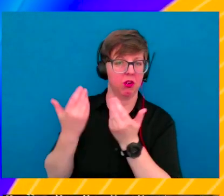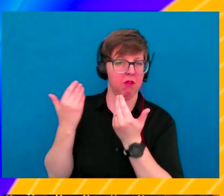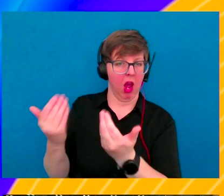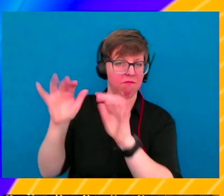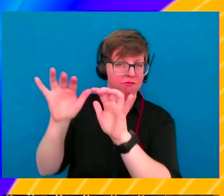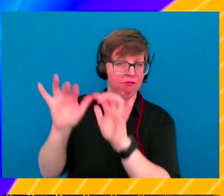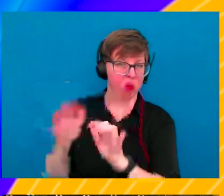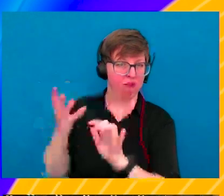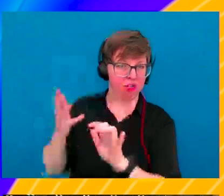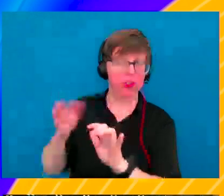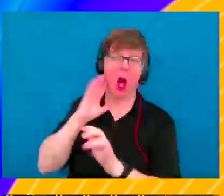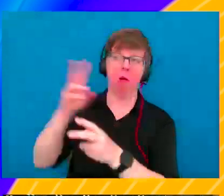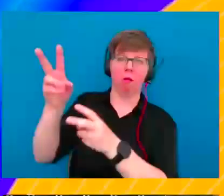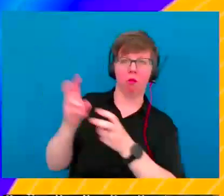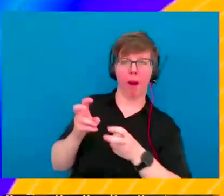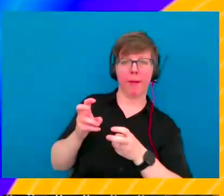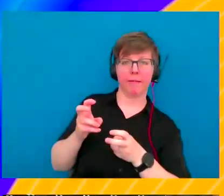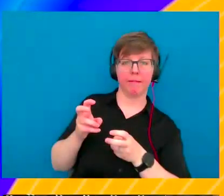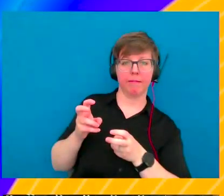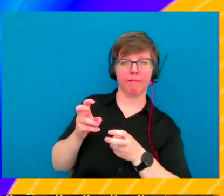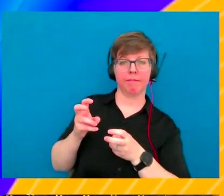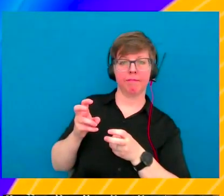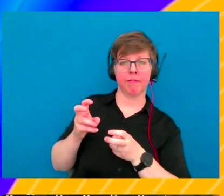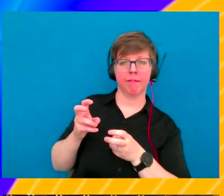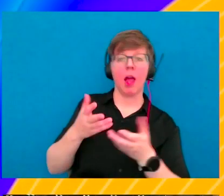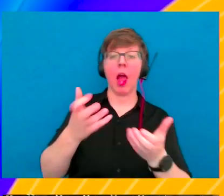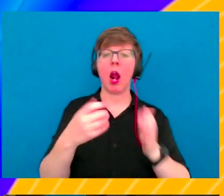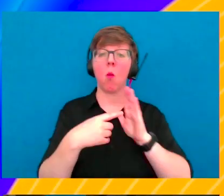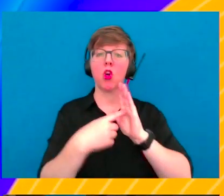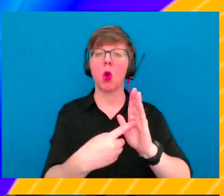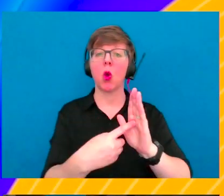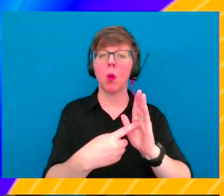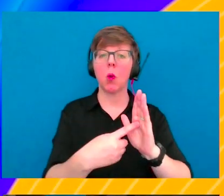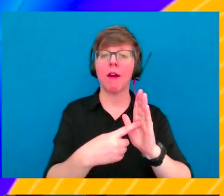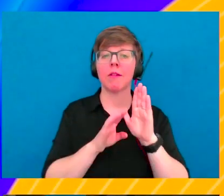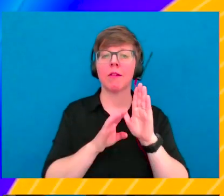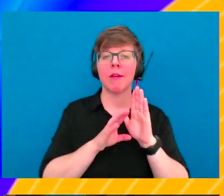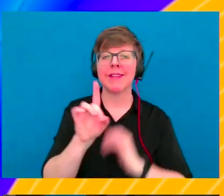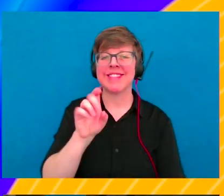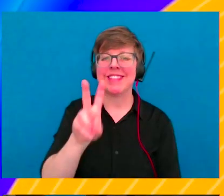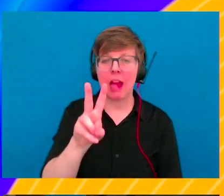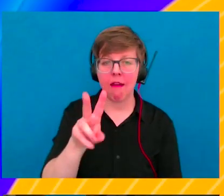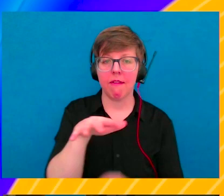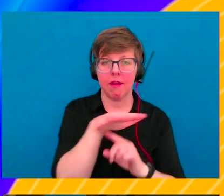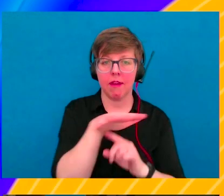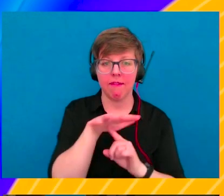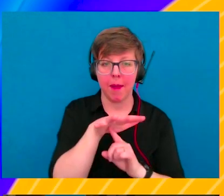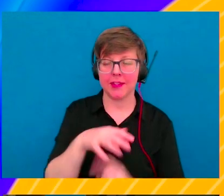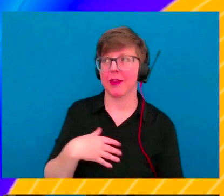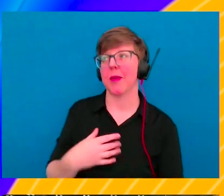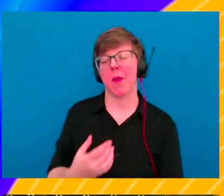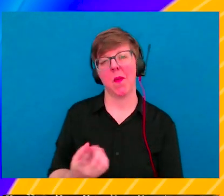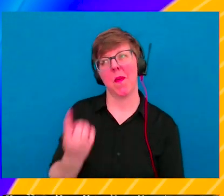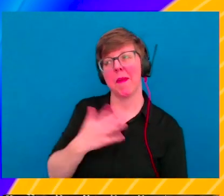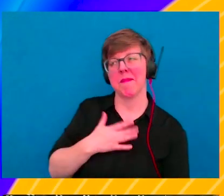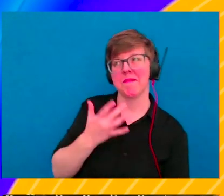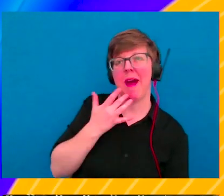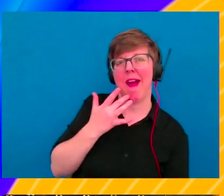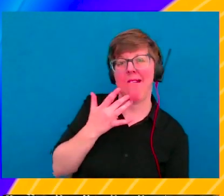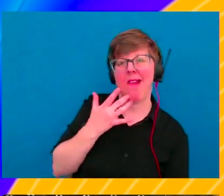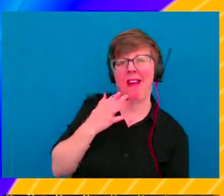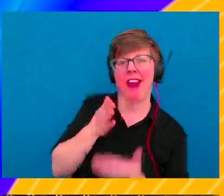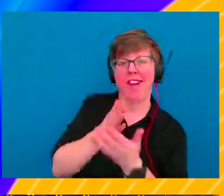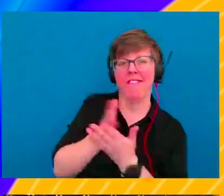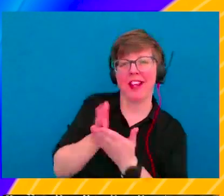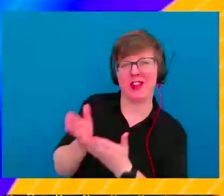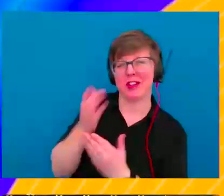what I want to show you now is dev environments. So dev environments are... This is one of my favorite features of CodeCatalyst, to be